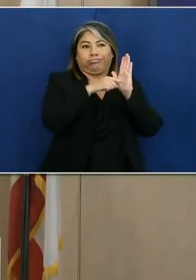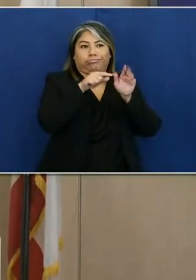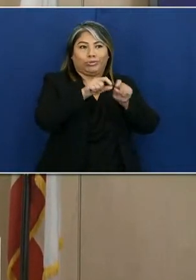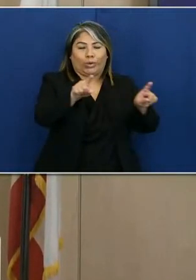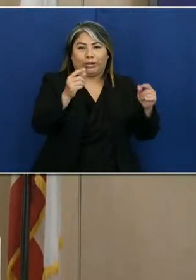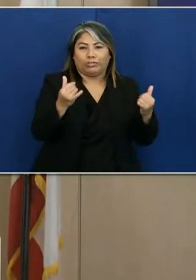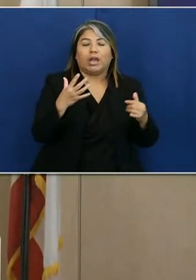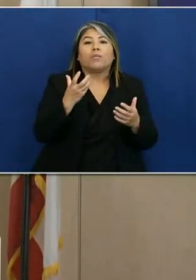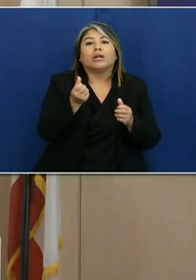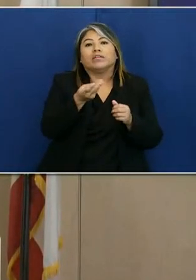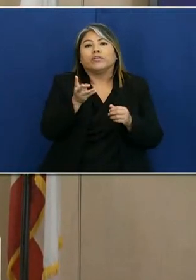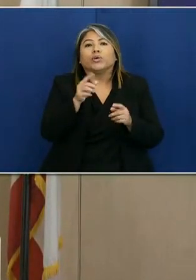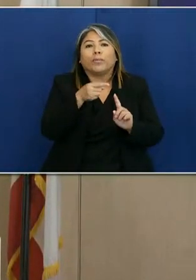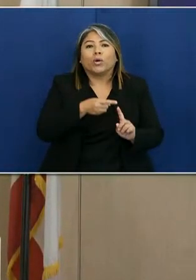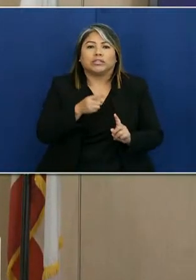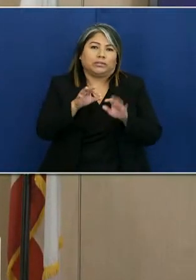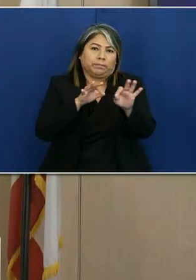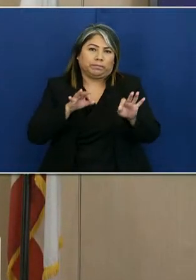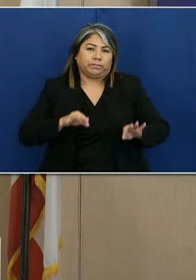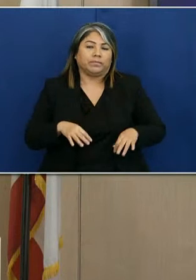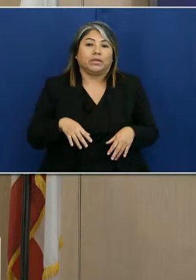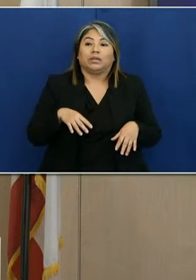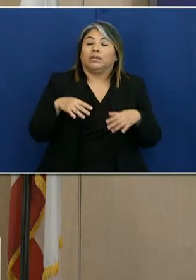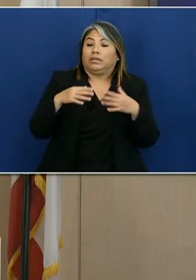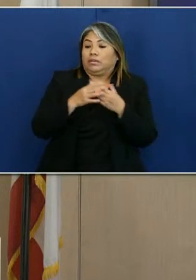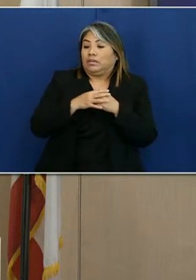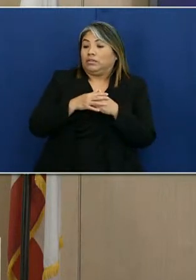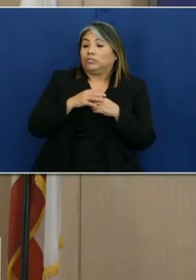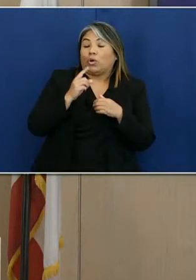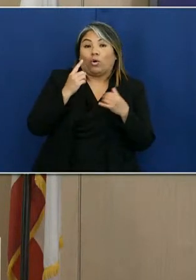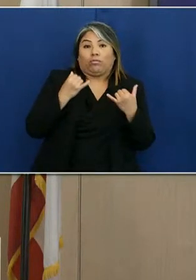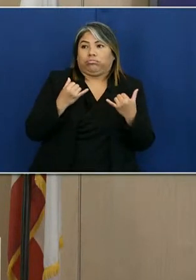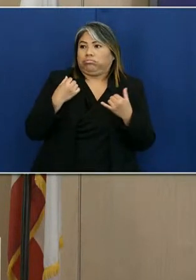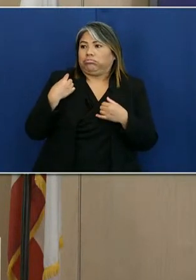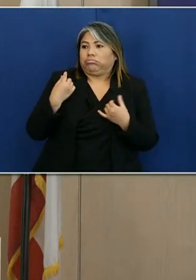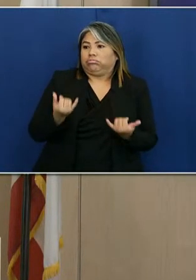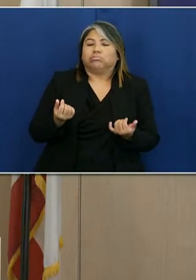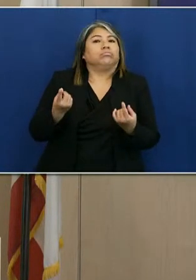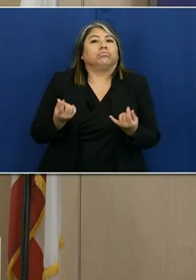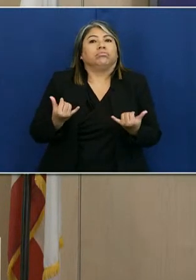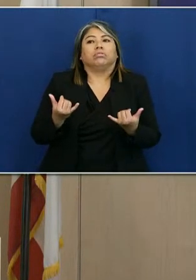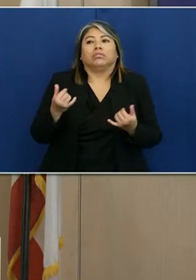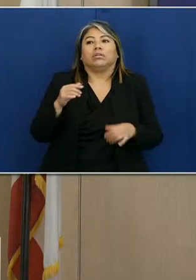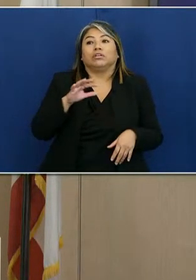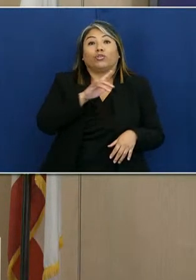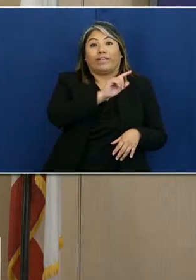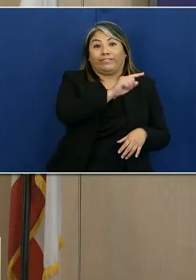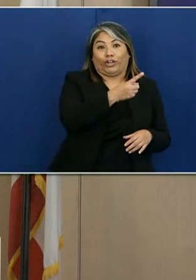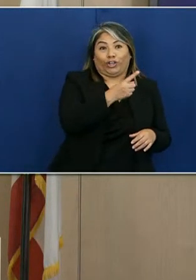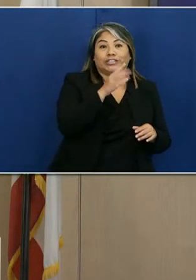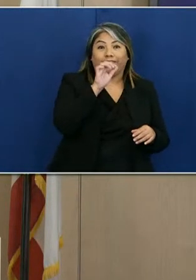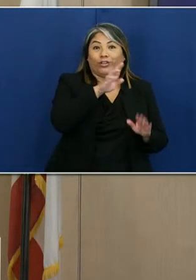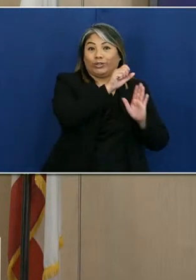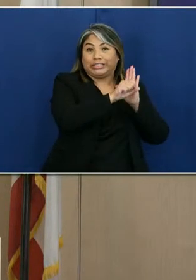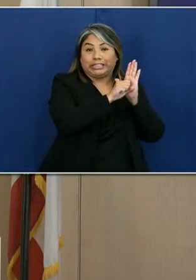couple quick points about it. First is that to date for this flu season, which started July 1st, we've only had